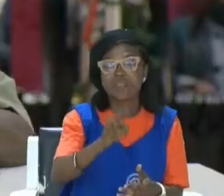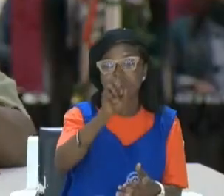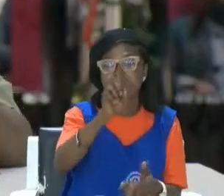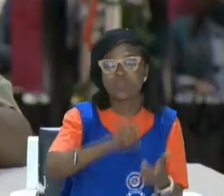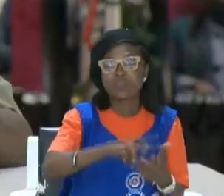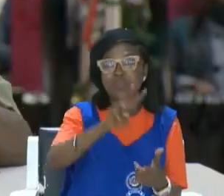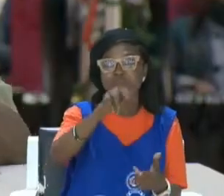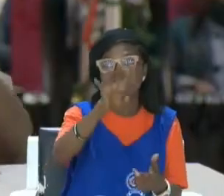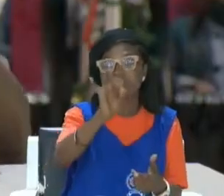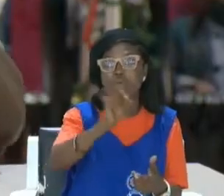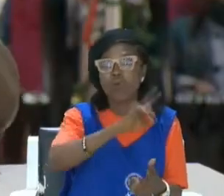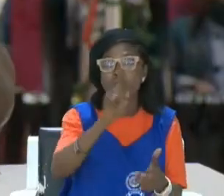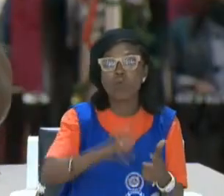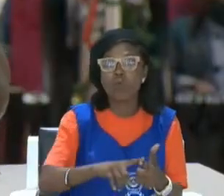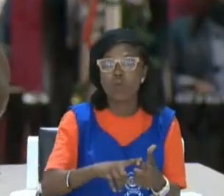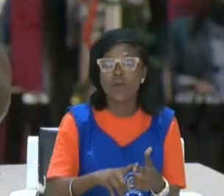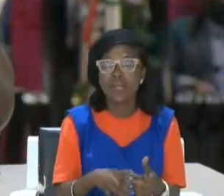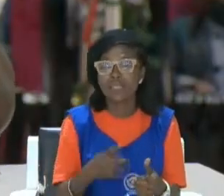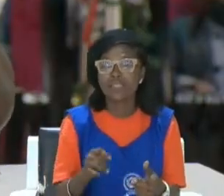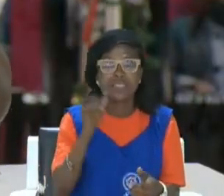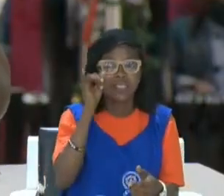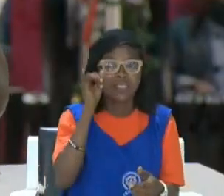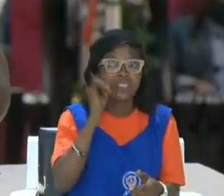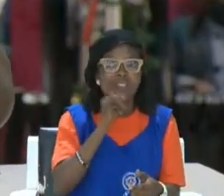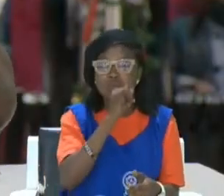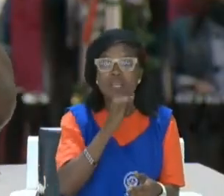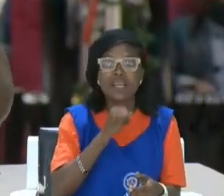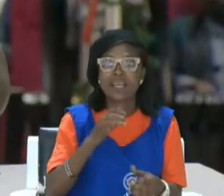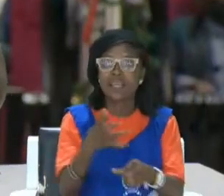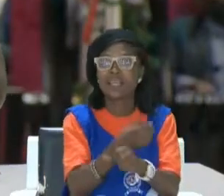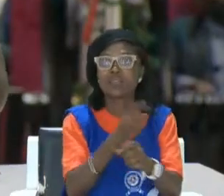When the children of Israel go to the Red Sea,